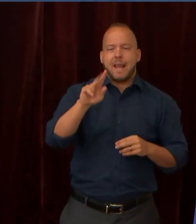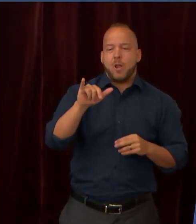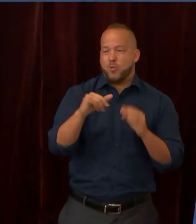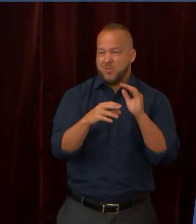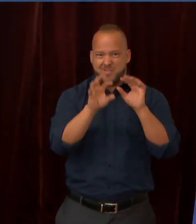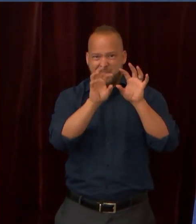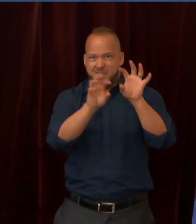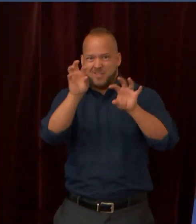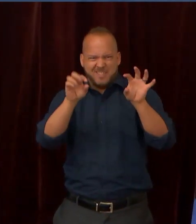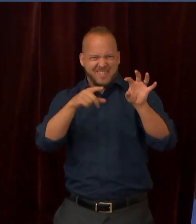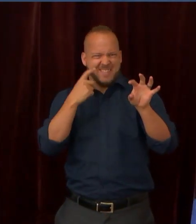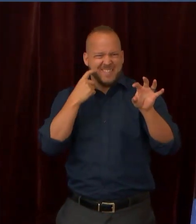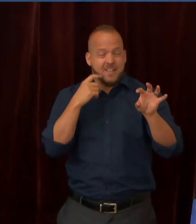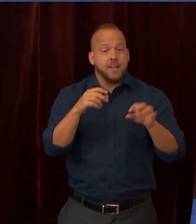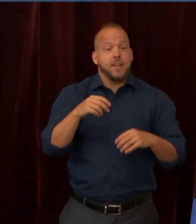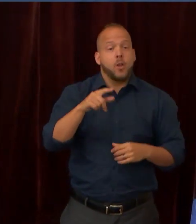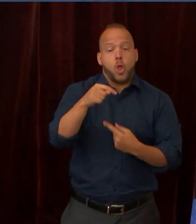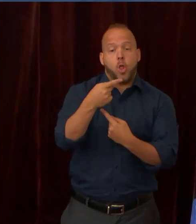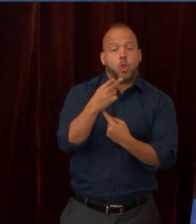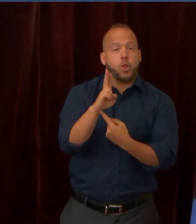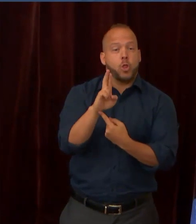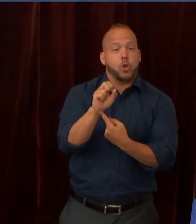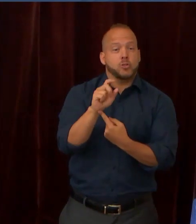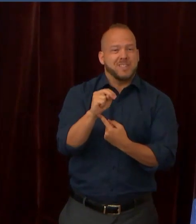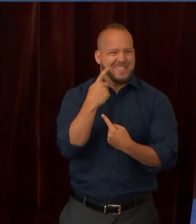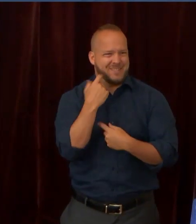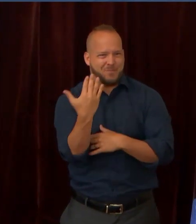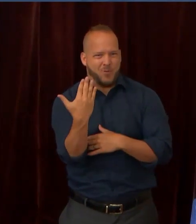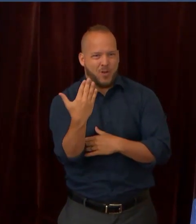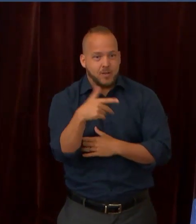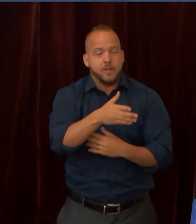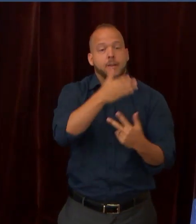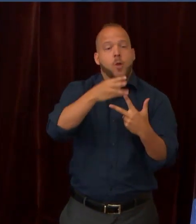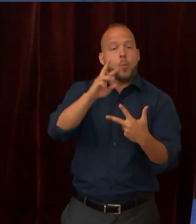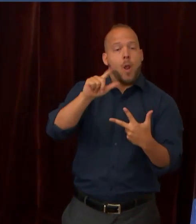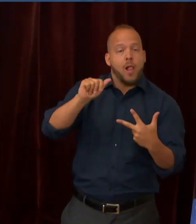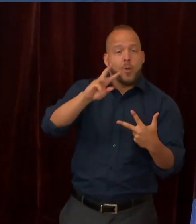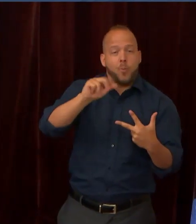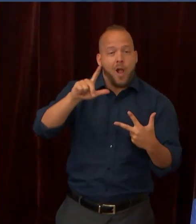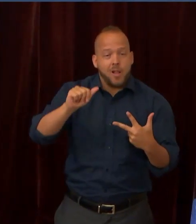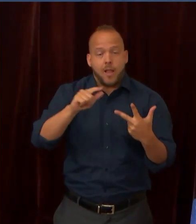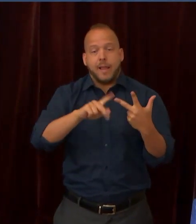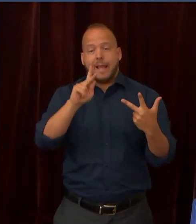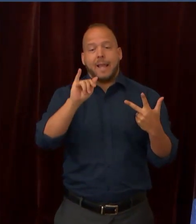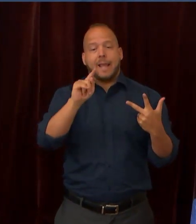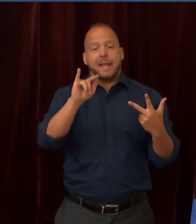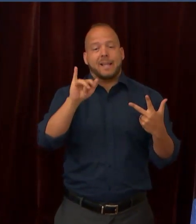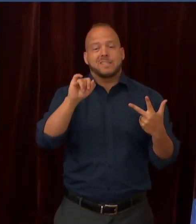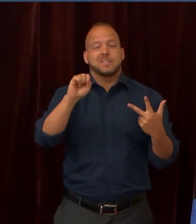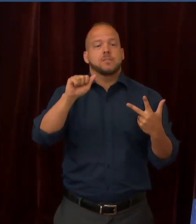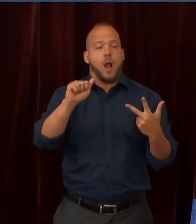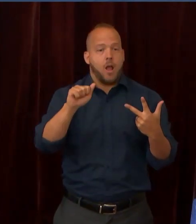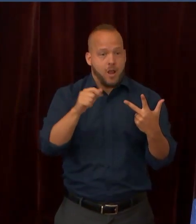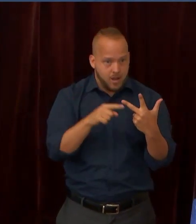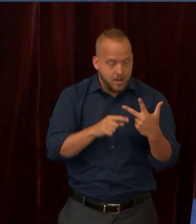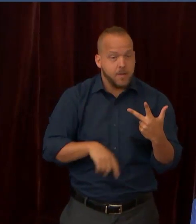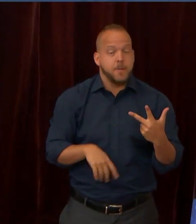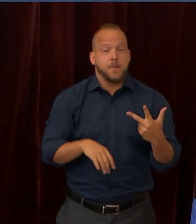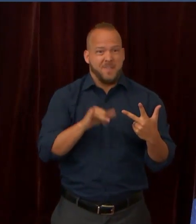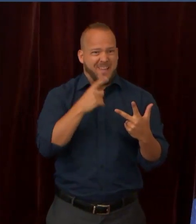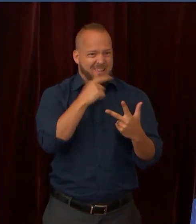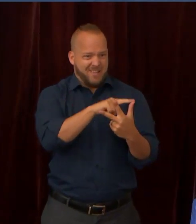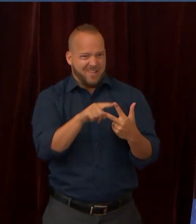Walla Walla, and Kittitas. That means that 24 counties have been able to transition to phase 2 in our